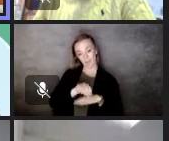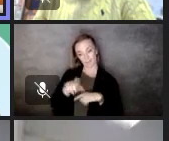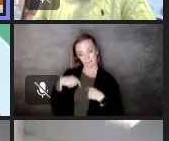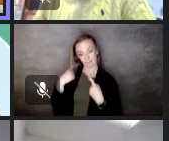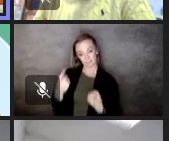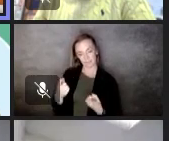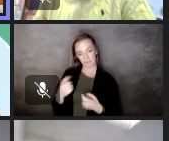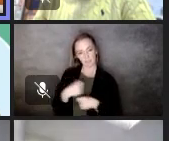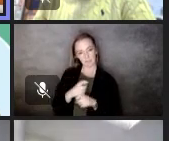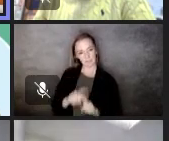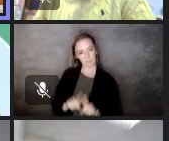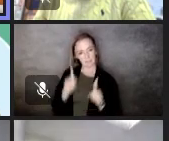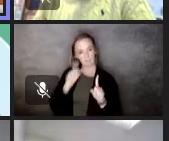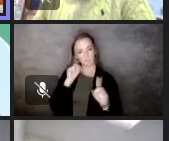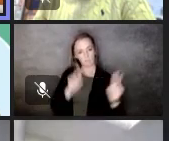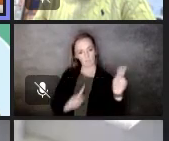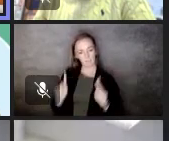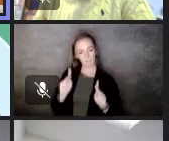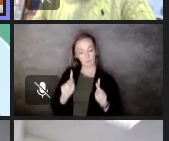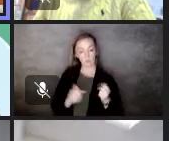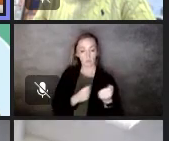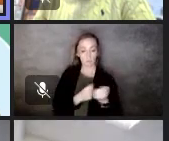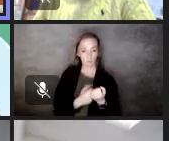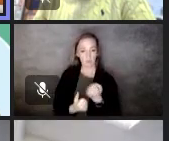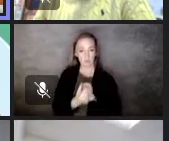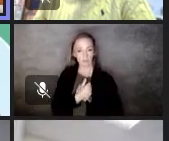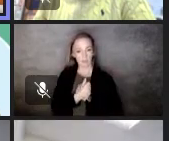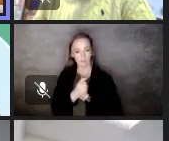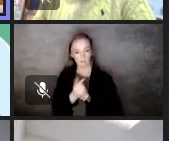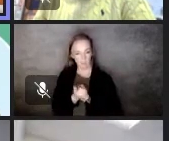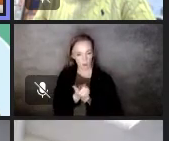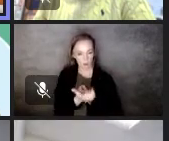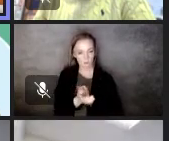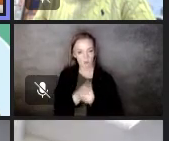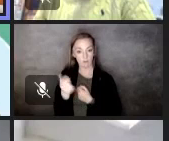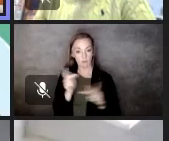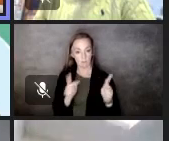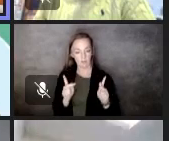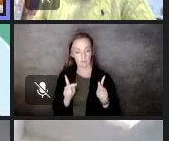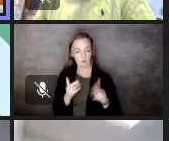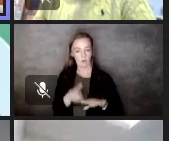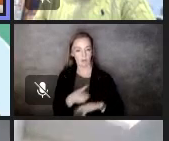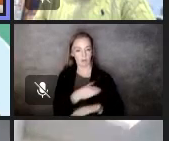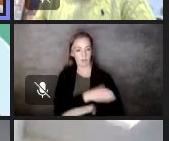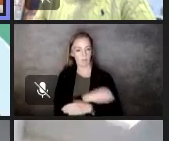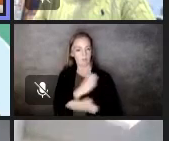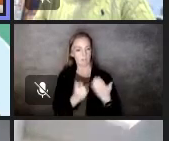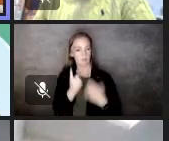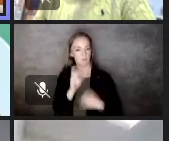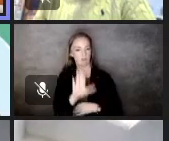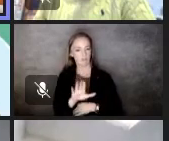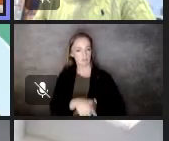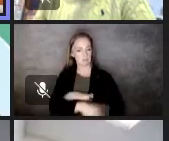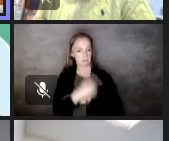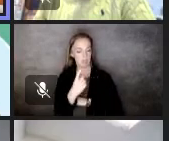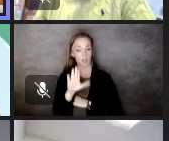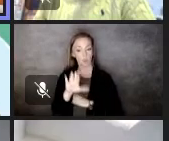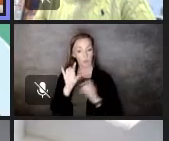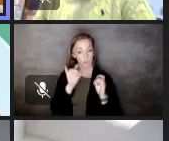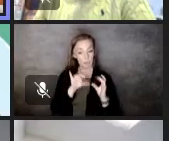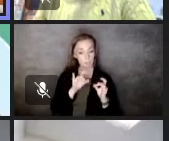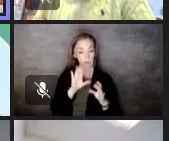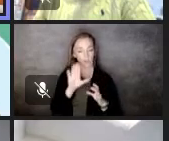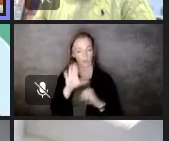support and love you've offered others has made someone stay. Your input and opinions have made someone think